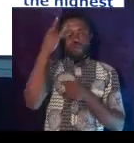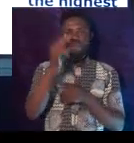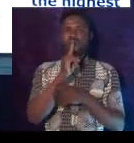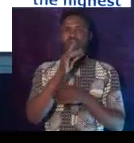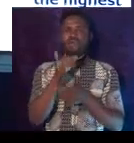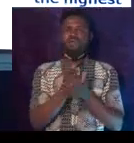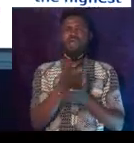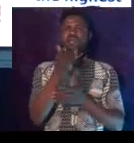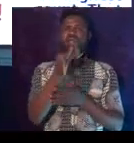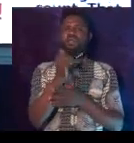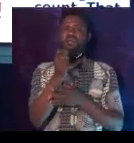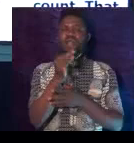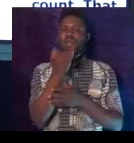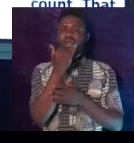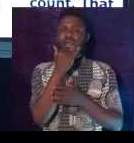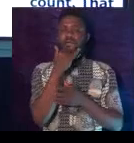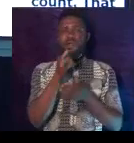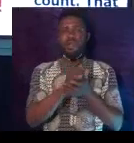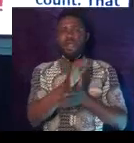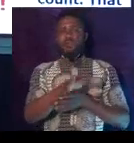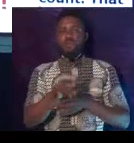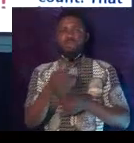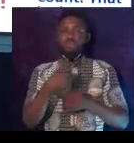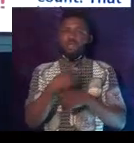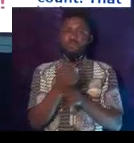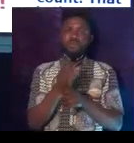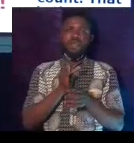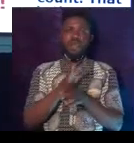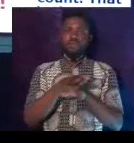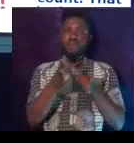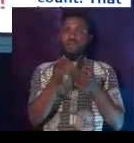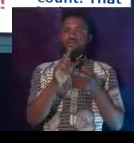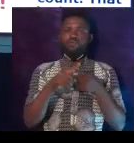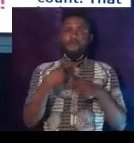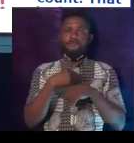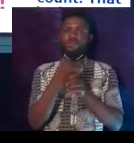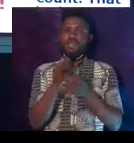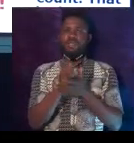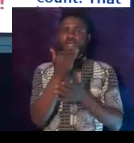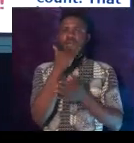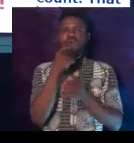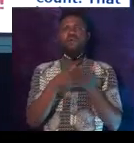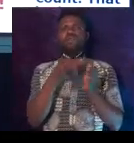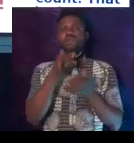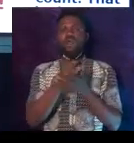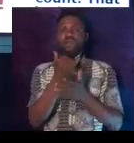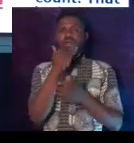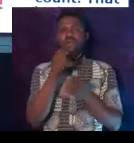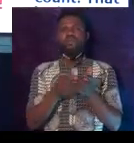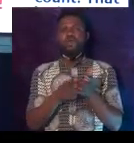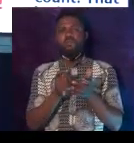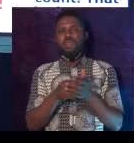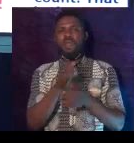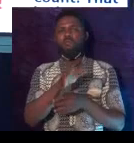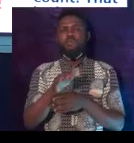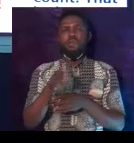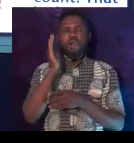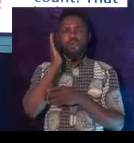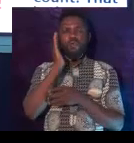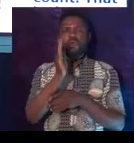note the fact that there is an error that pupils make in this regard, and I would not want you to make that error. What is the error?